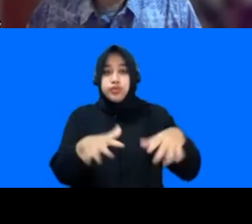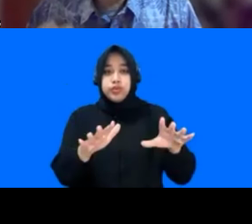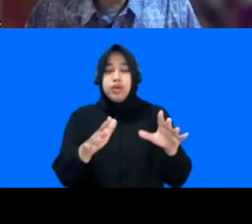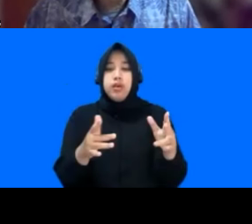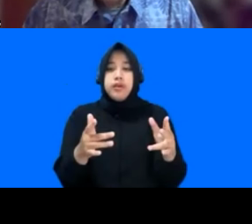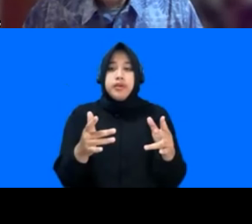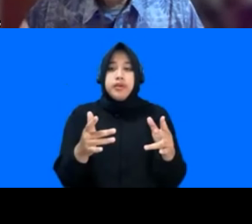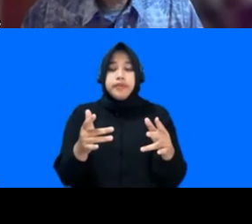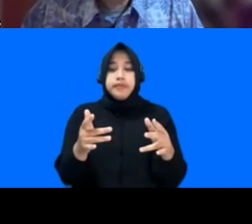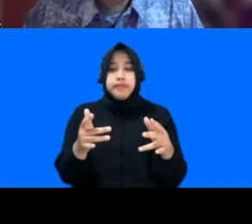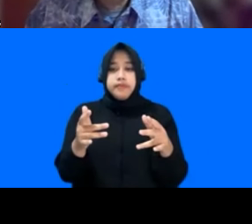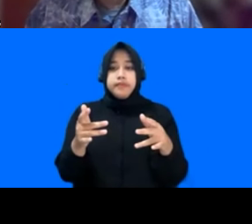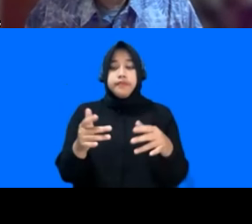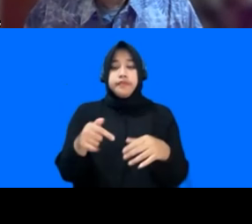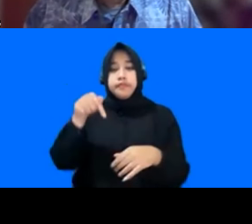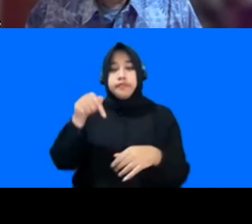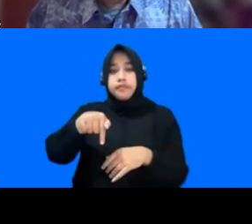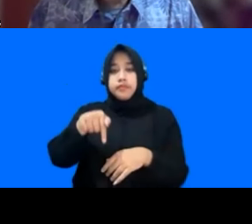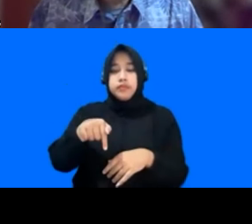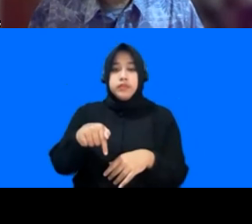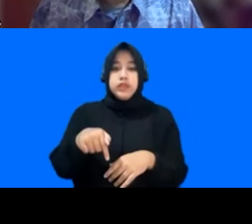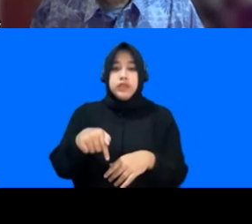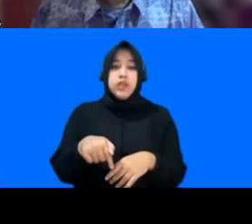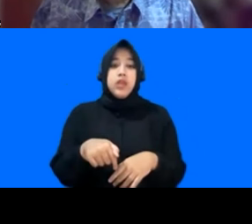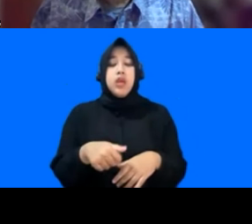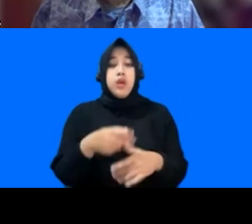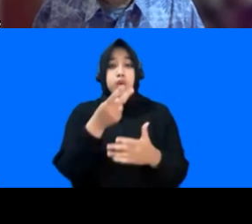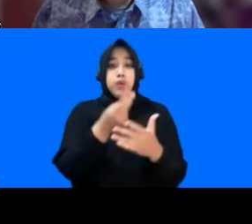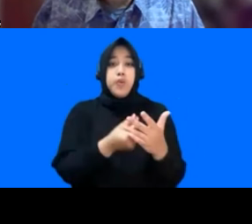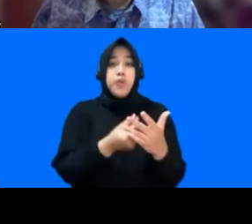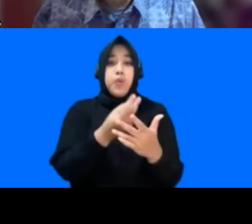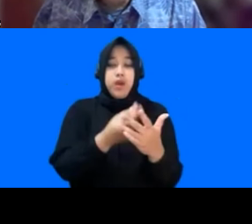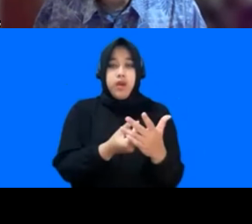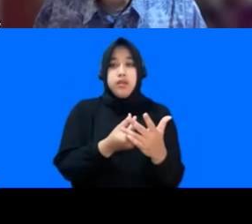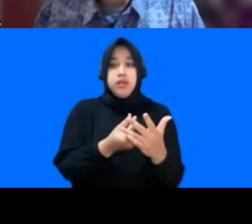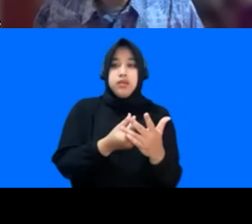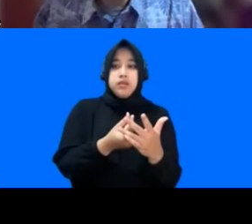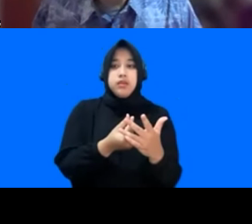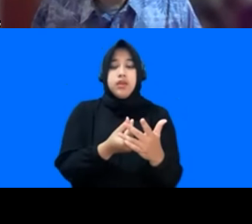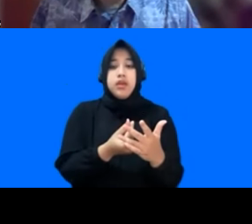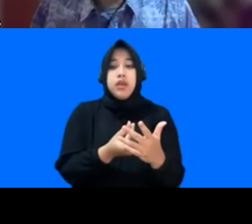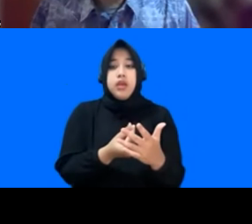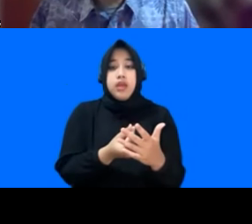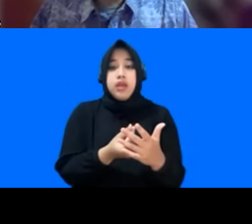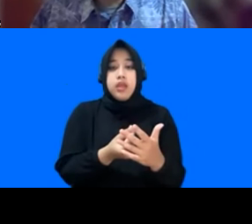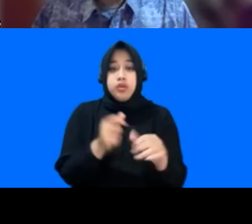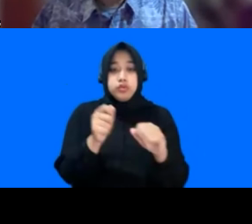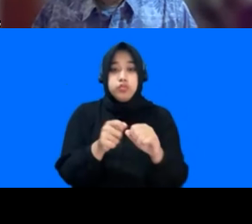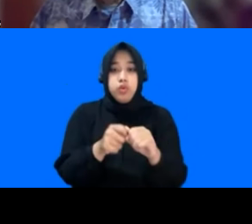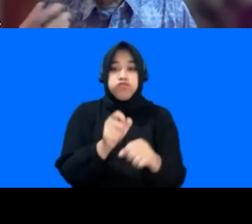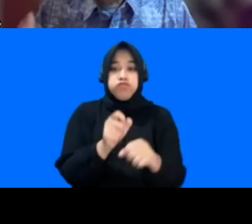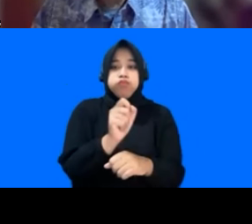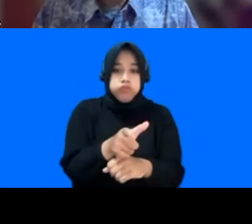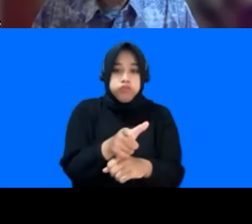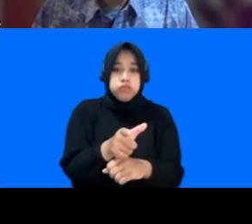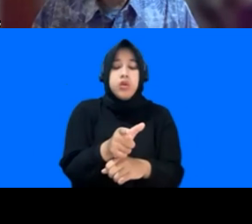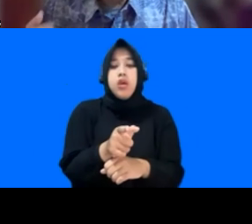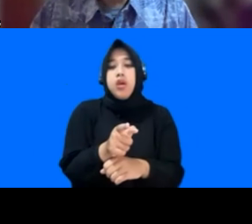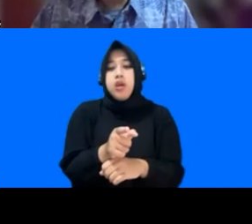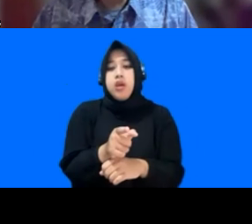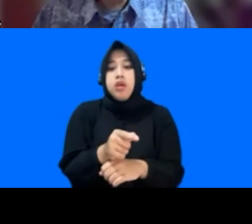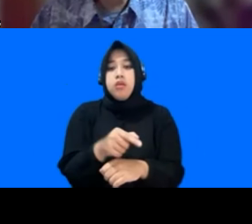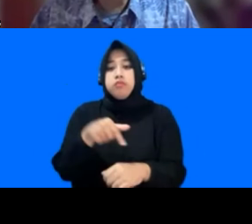So getting this pushed in big cities like Cebu, Davao, and Metro Manila was one of the things